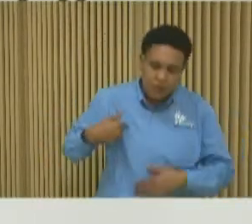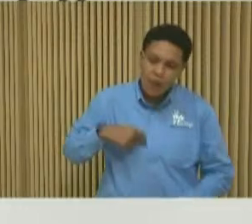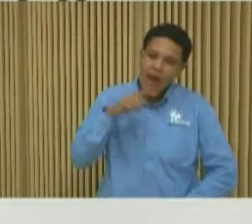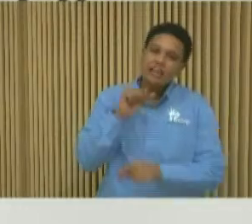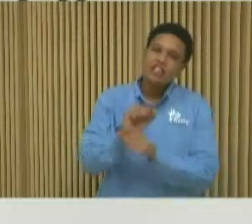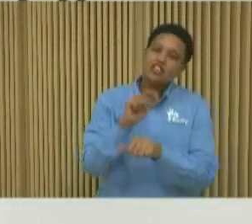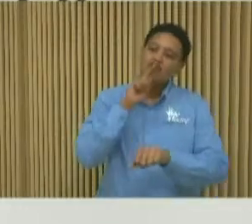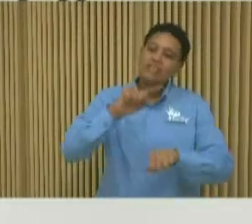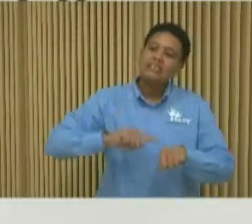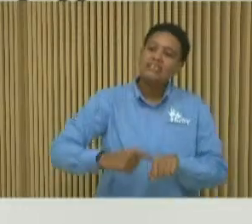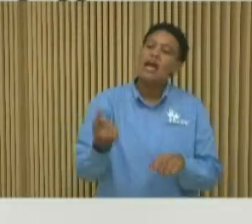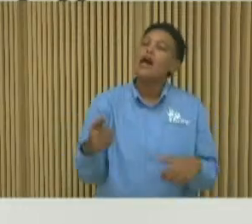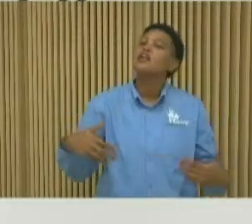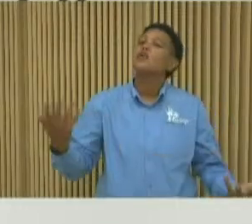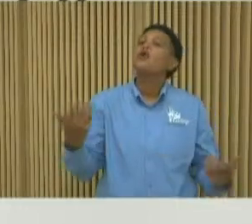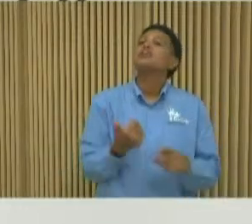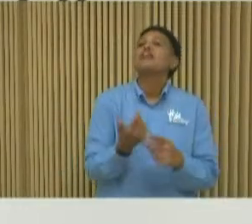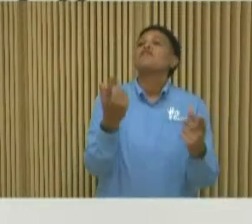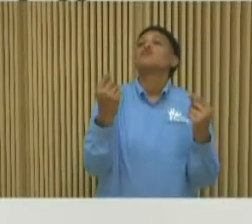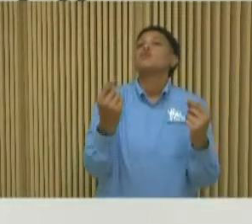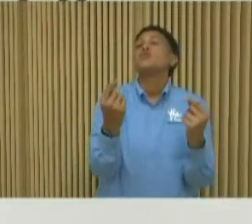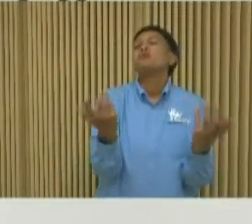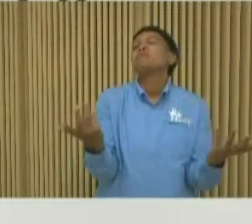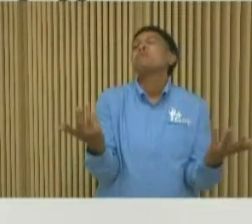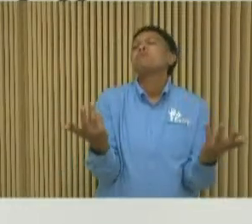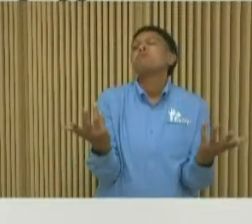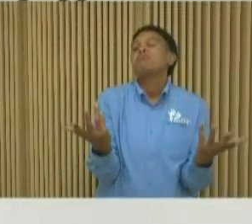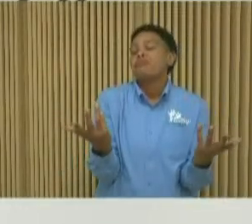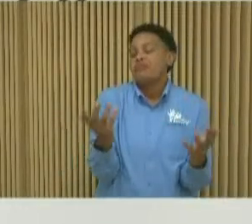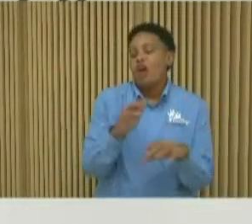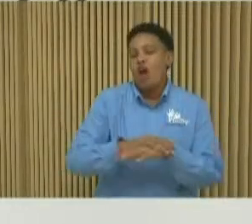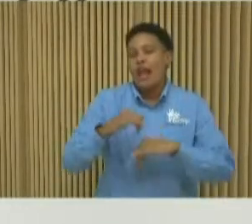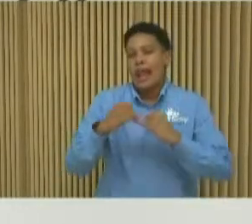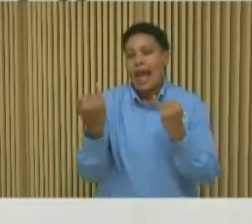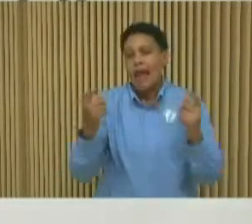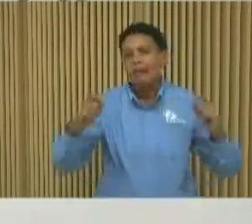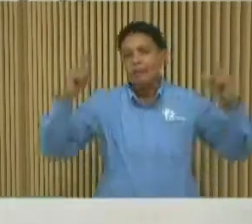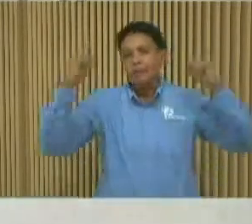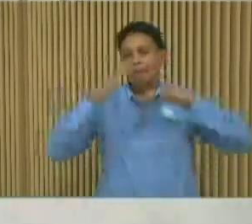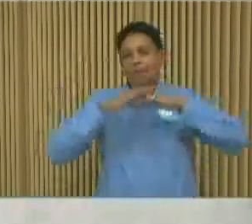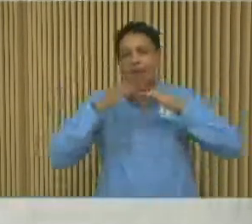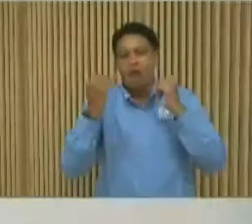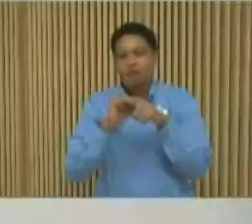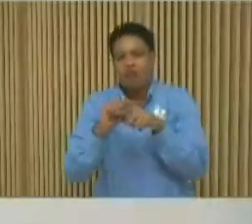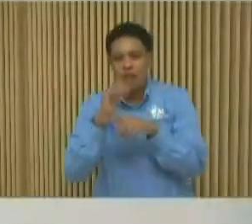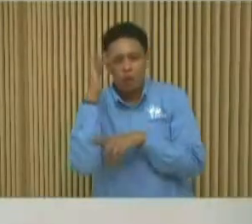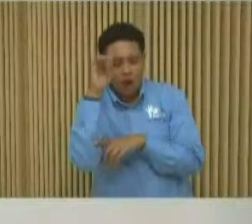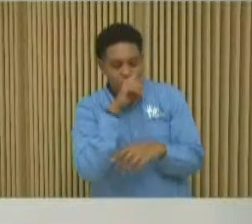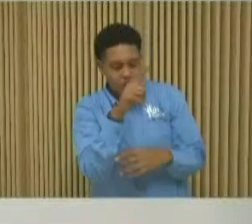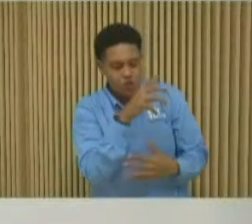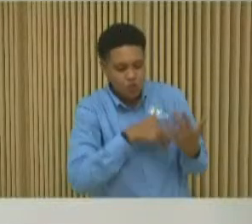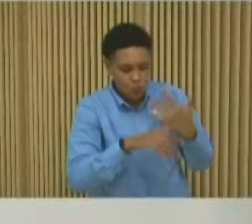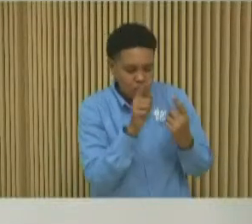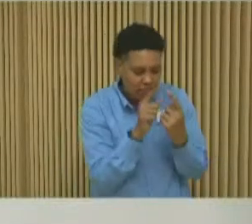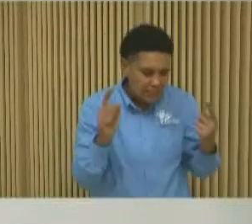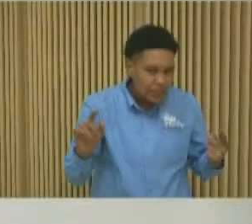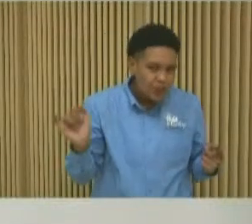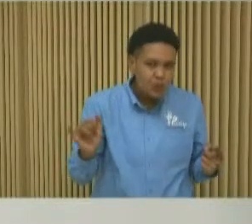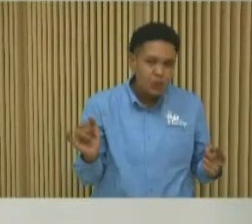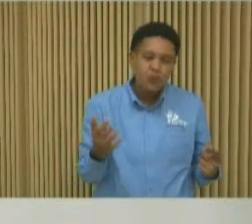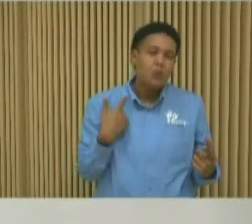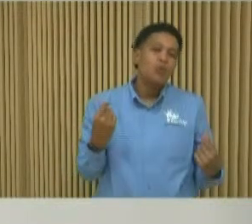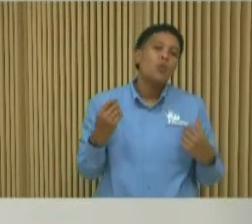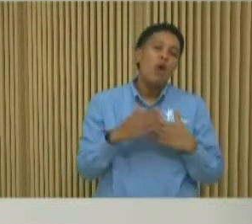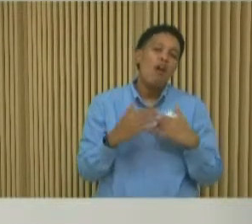have started conducting our online virtual training because of the social distancing also.